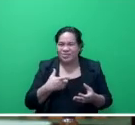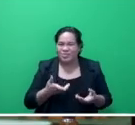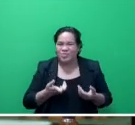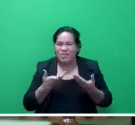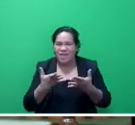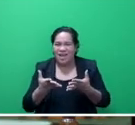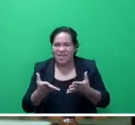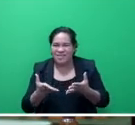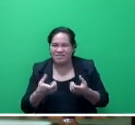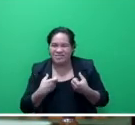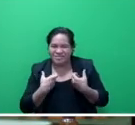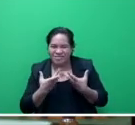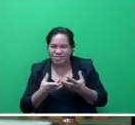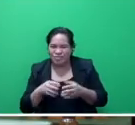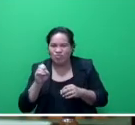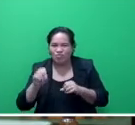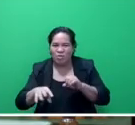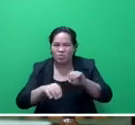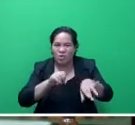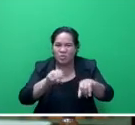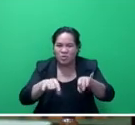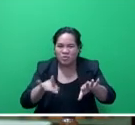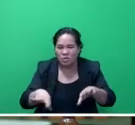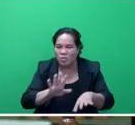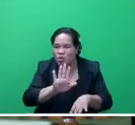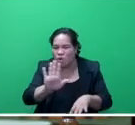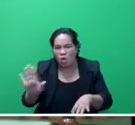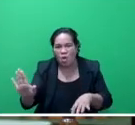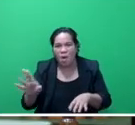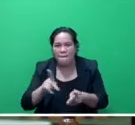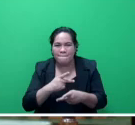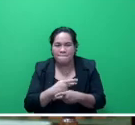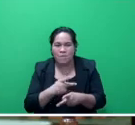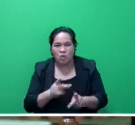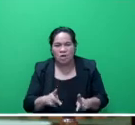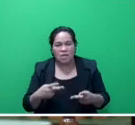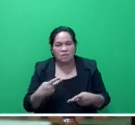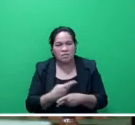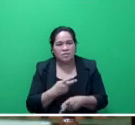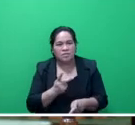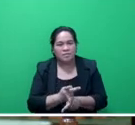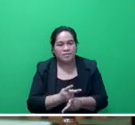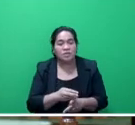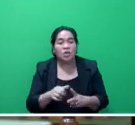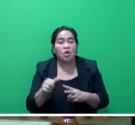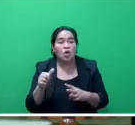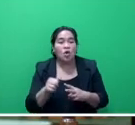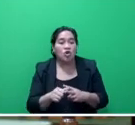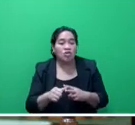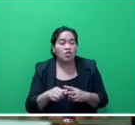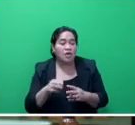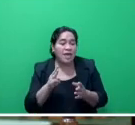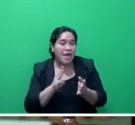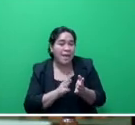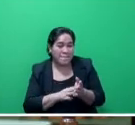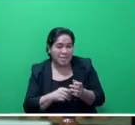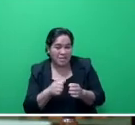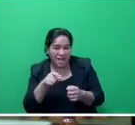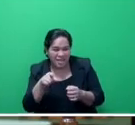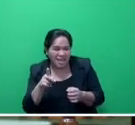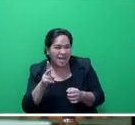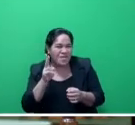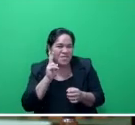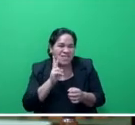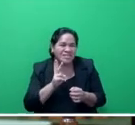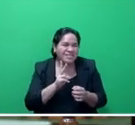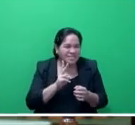it. This ready-built e-commerce platform with integrated M-Pesa mobile wallet and Visa and MasterCard payment gateways means businesses signing up on